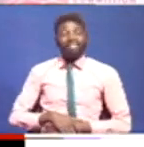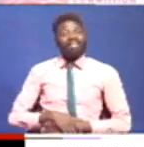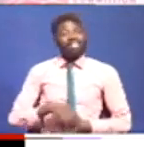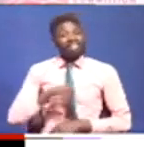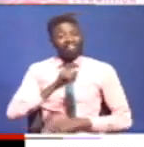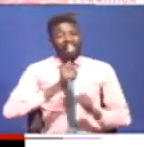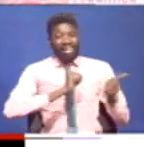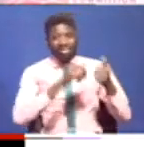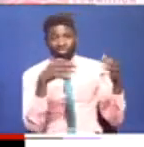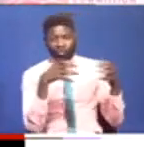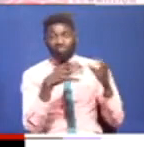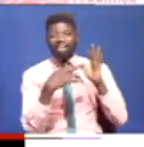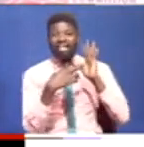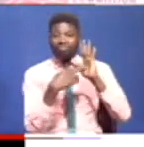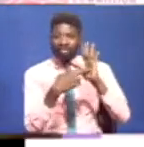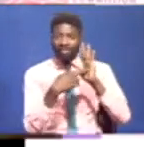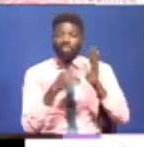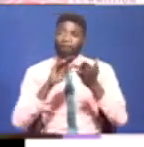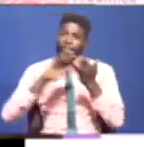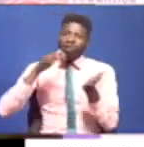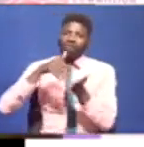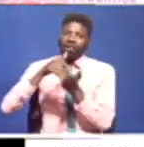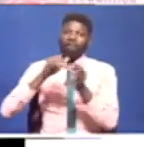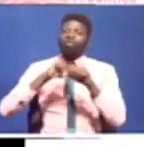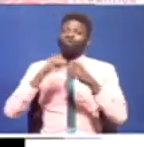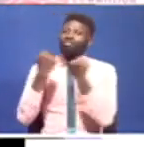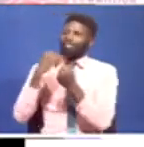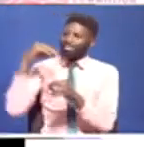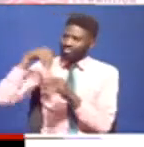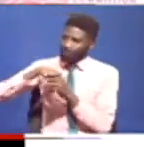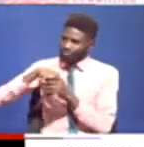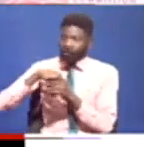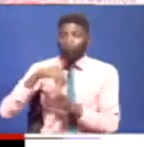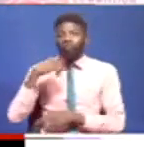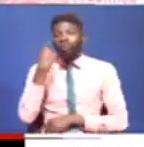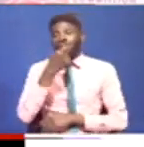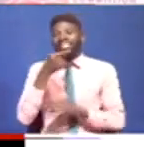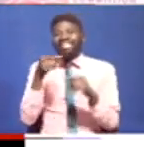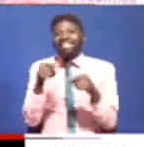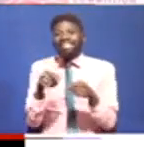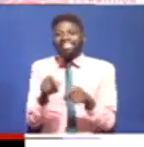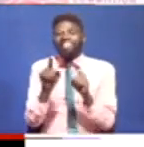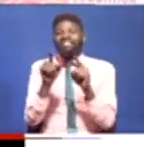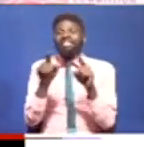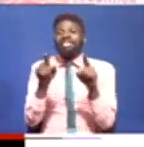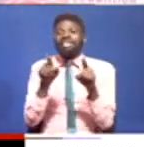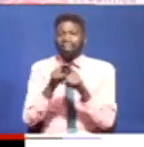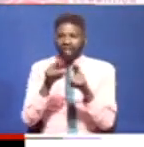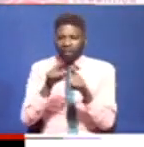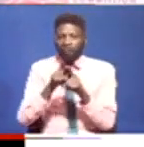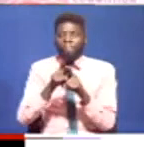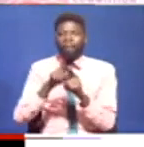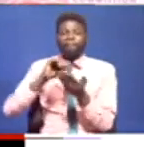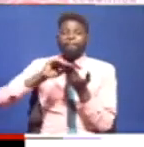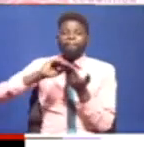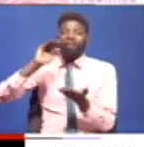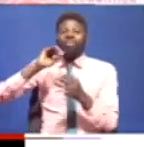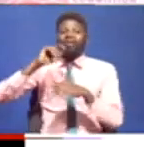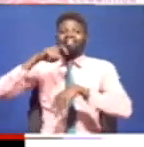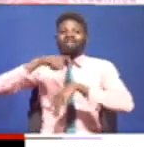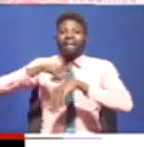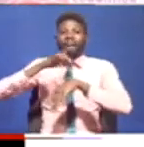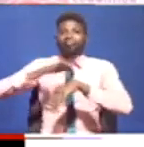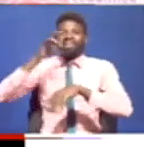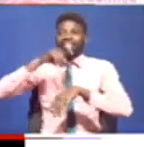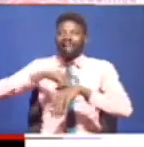most vulnerable in our society, who are disproportionately affected by violence